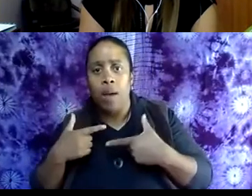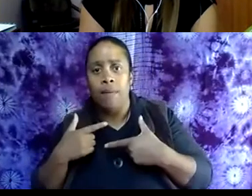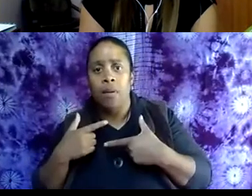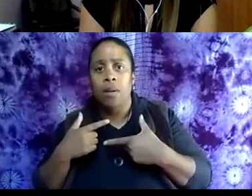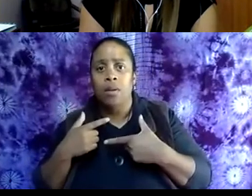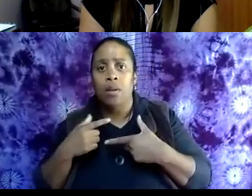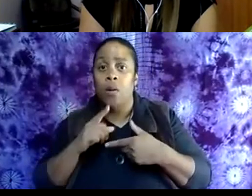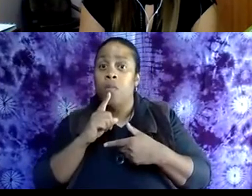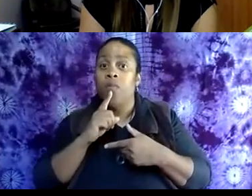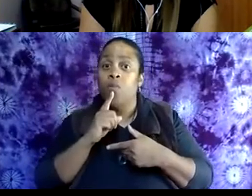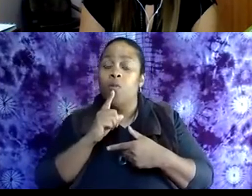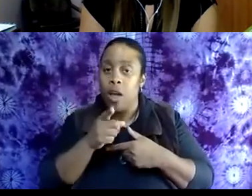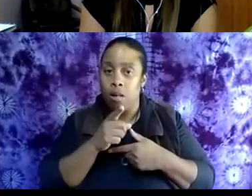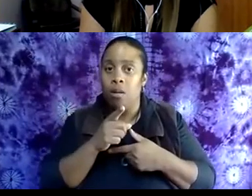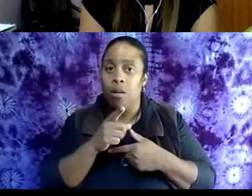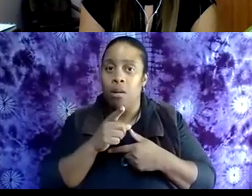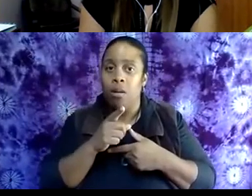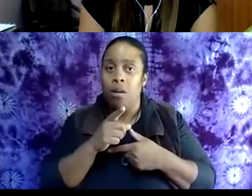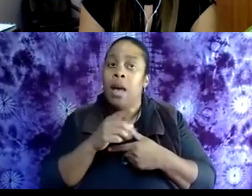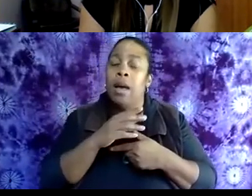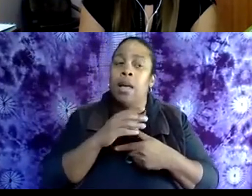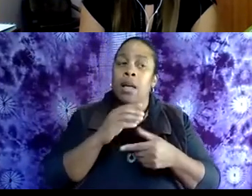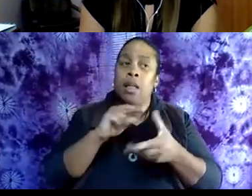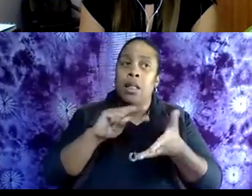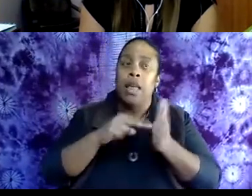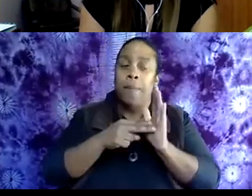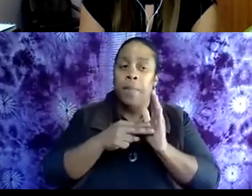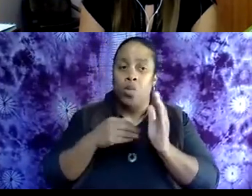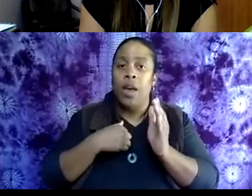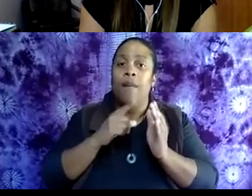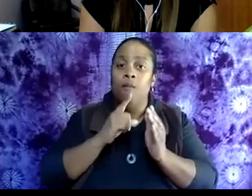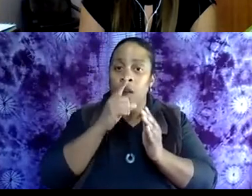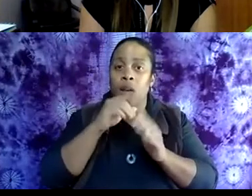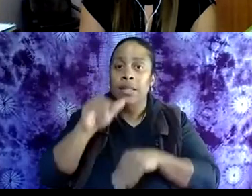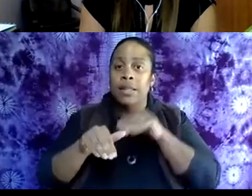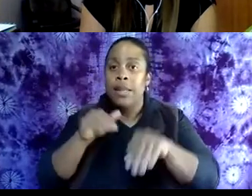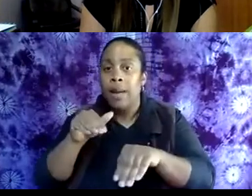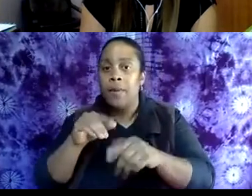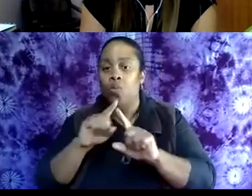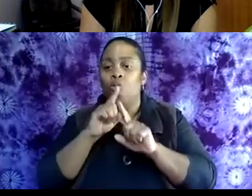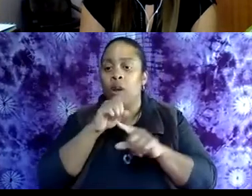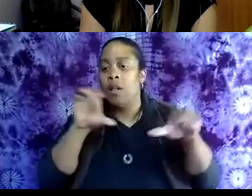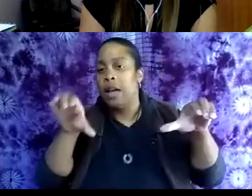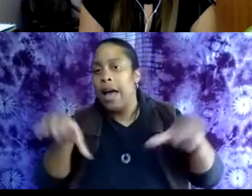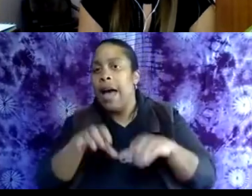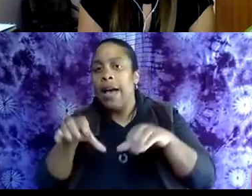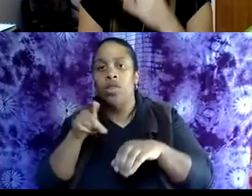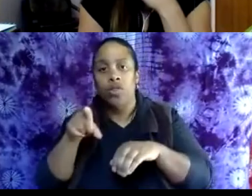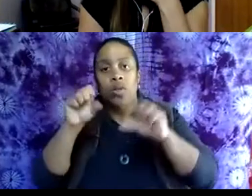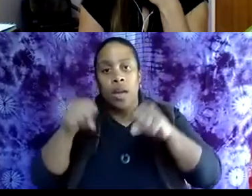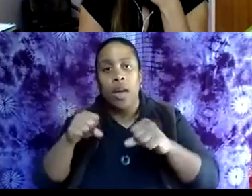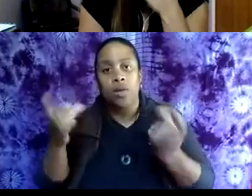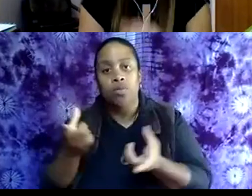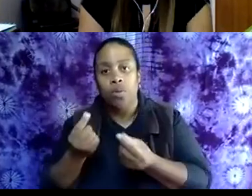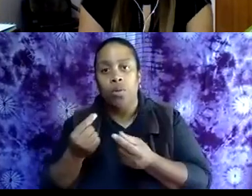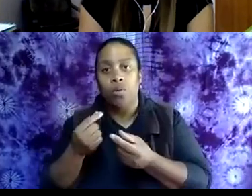very real, and there are very real steps for you to take to be healed from that and to be freed from that. And so I recommend that you do